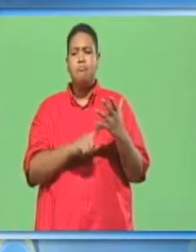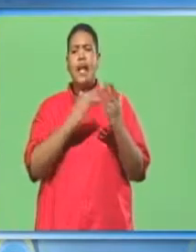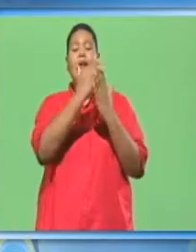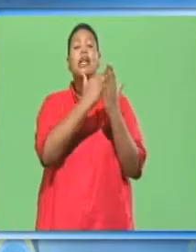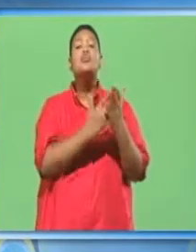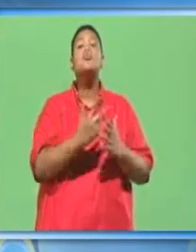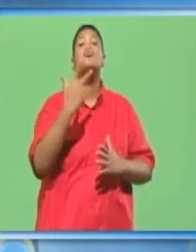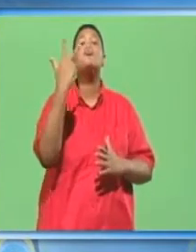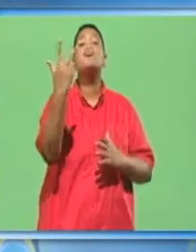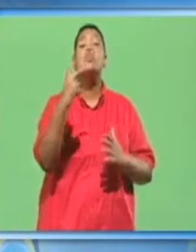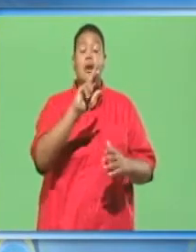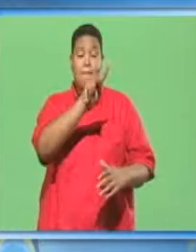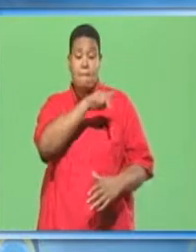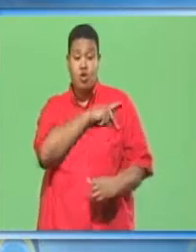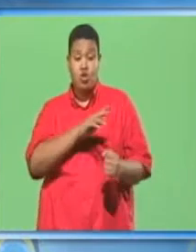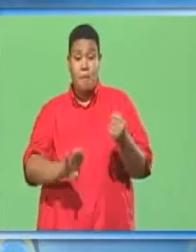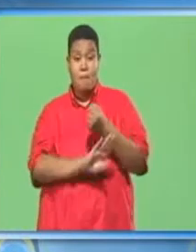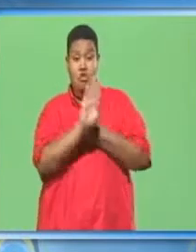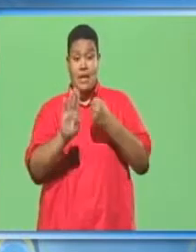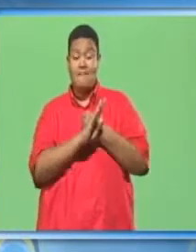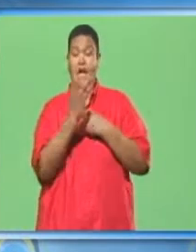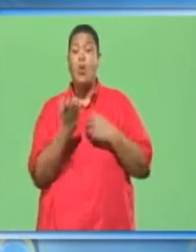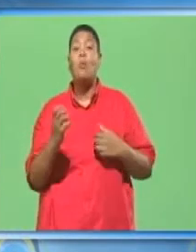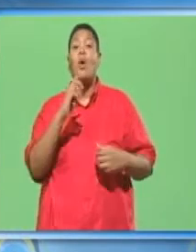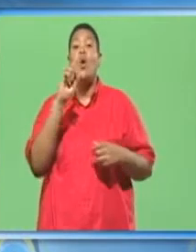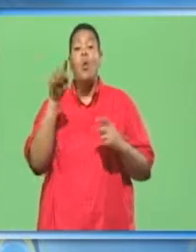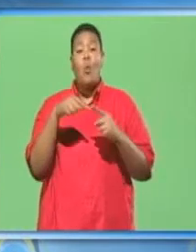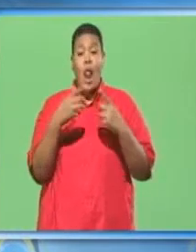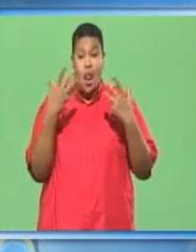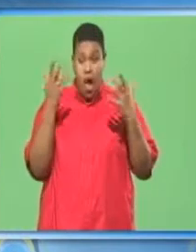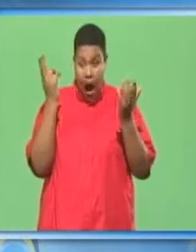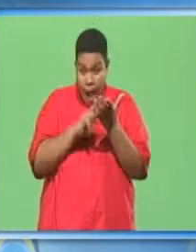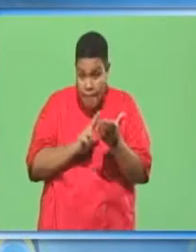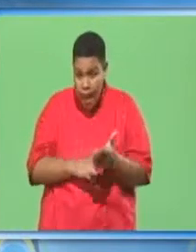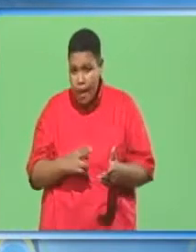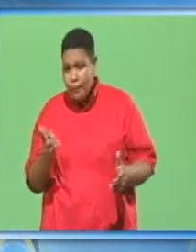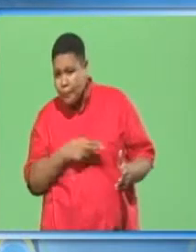List 3 personal protective equipment used when applying finishes.